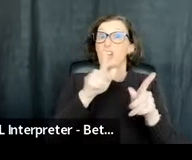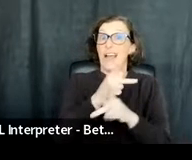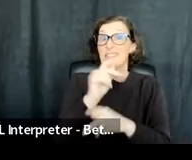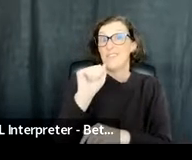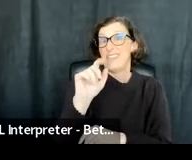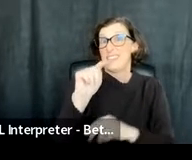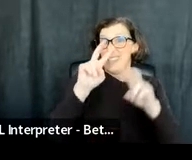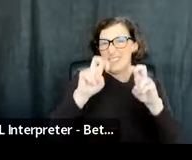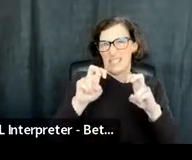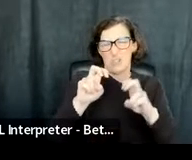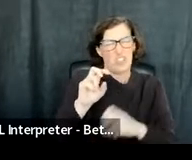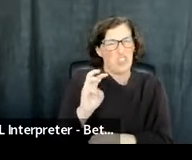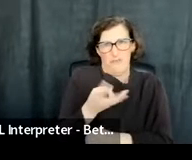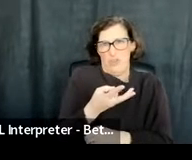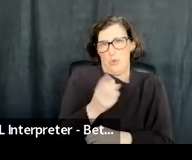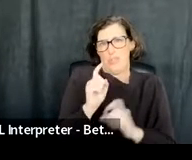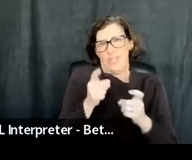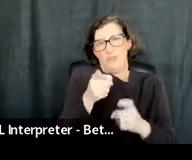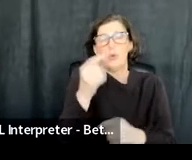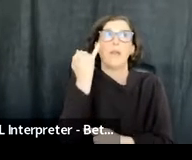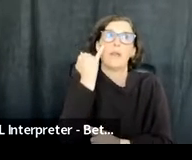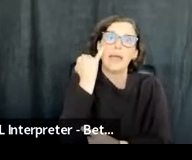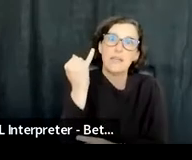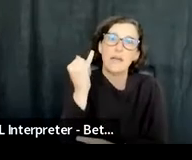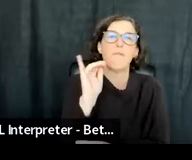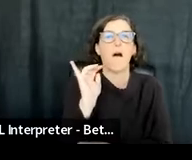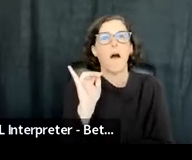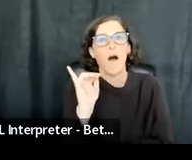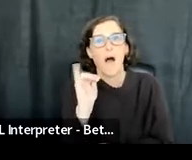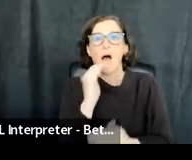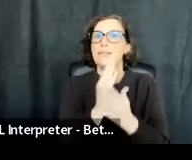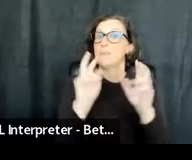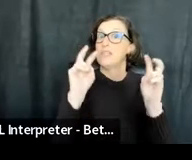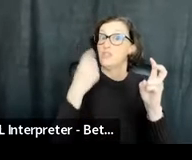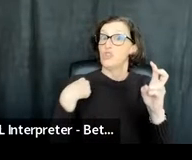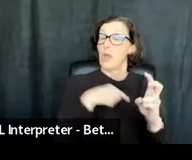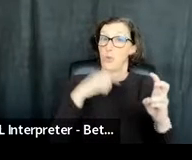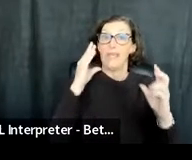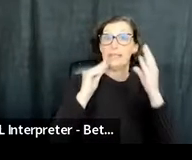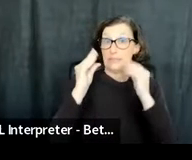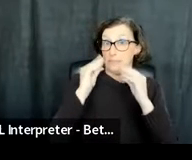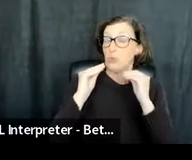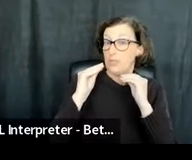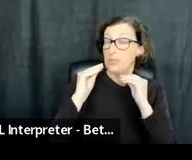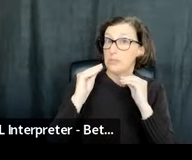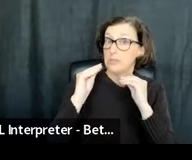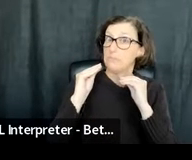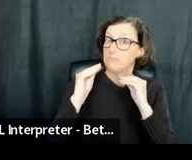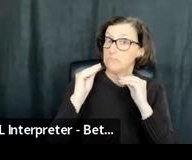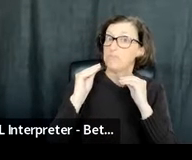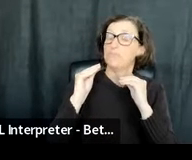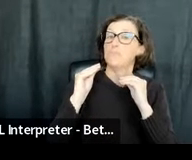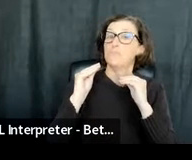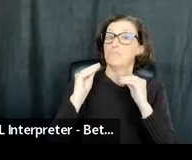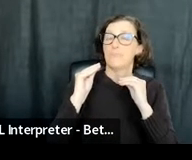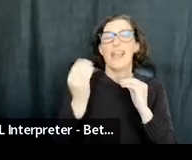couple, to give you a flavor of some of the issues that we encounter. You know,